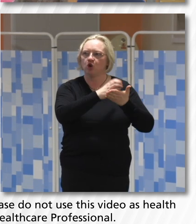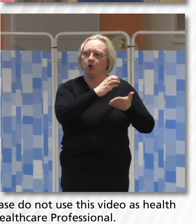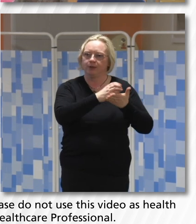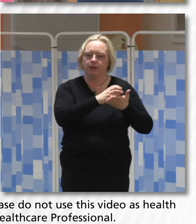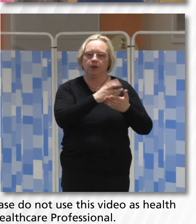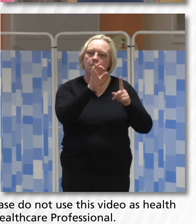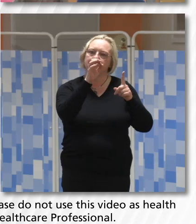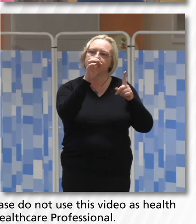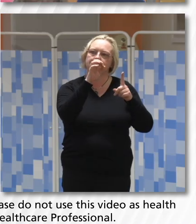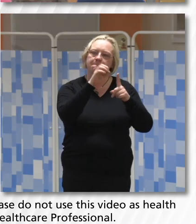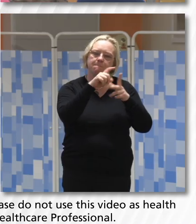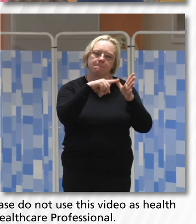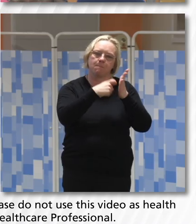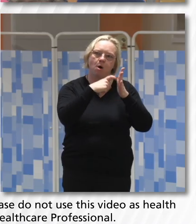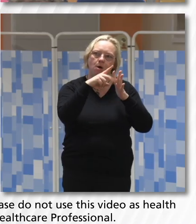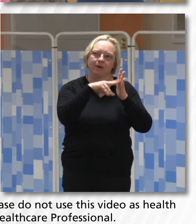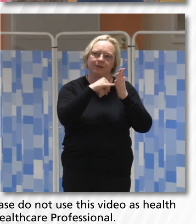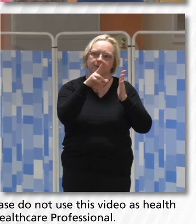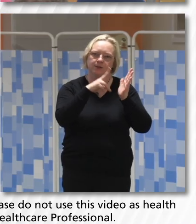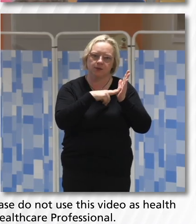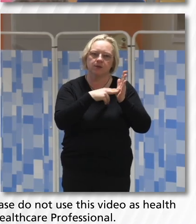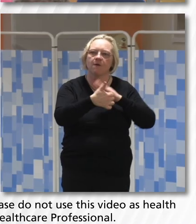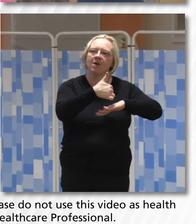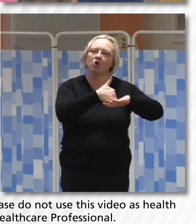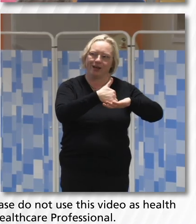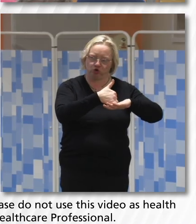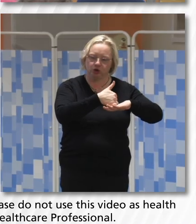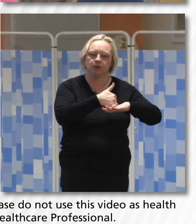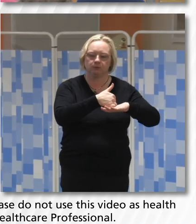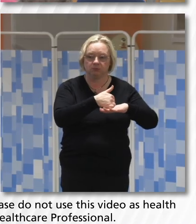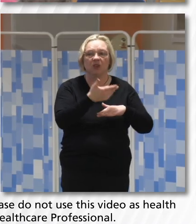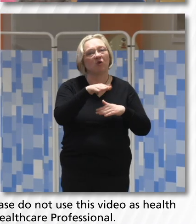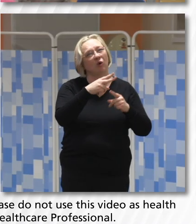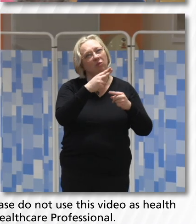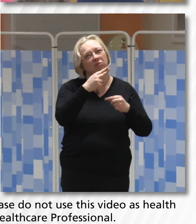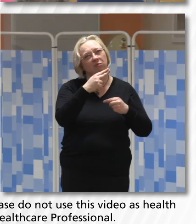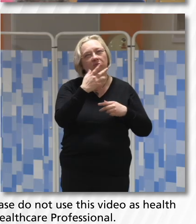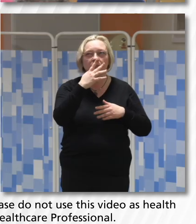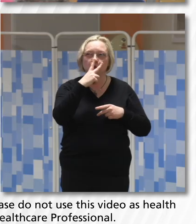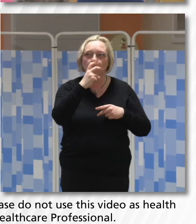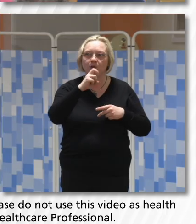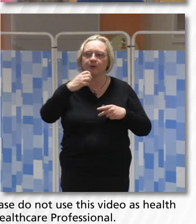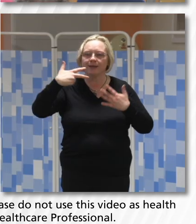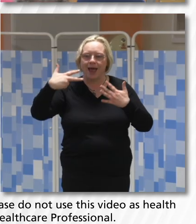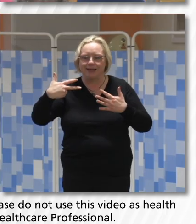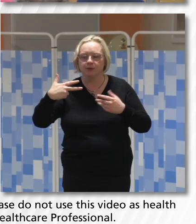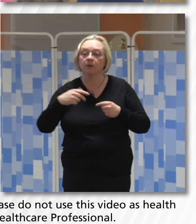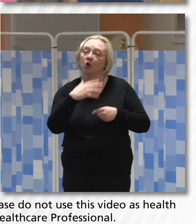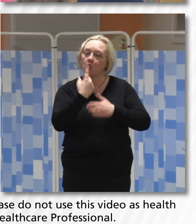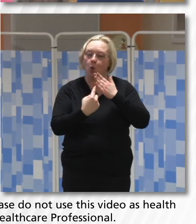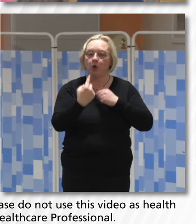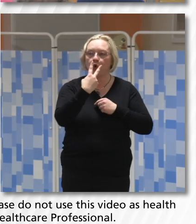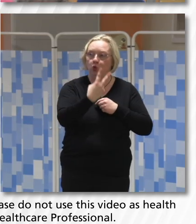Parkinson's Foundation, and we've been a centre of excellence since 2008, and there's only 2 in the UK, King's College London